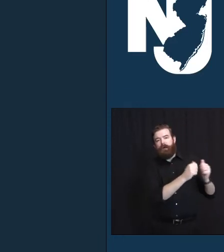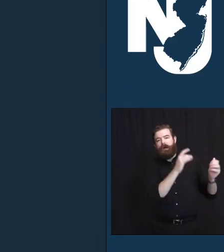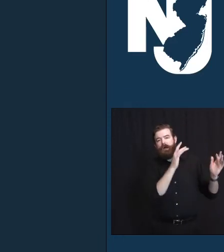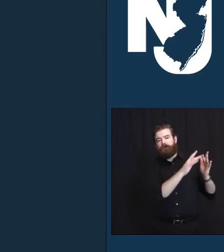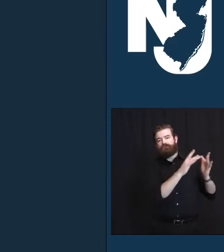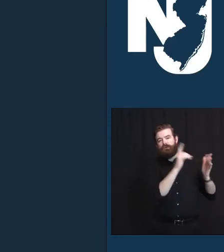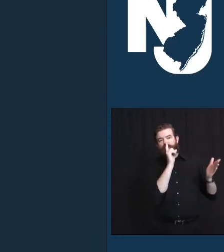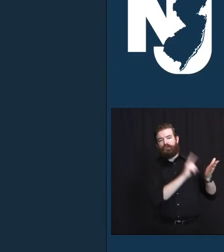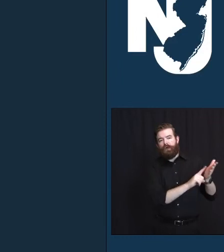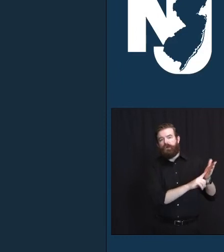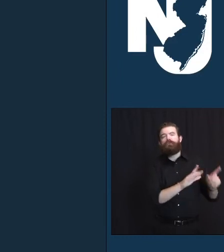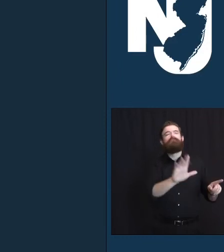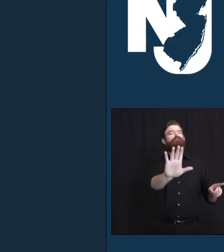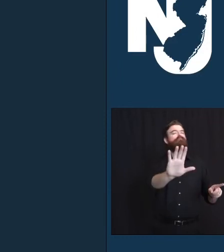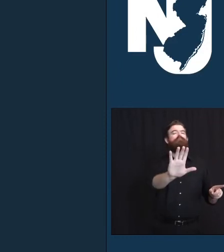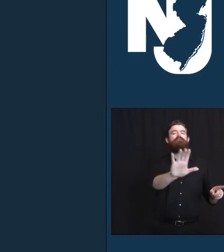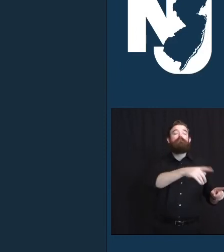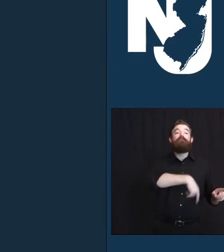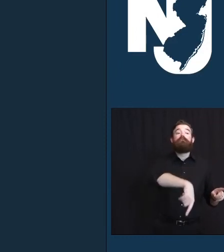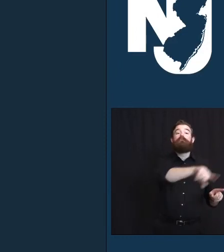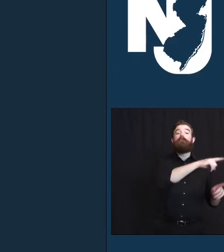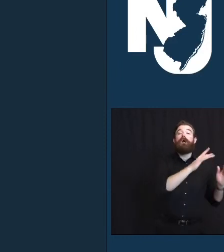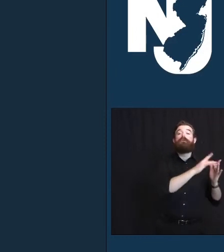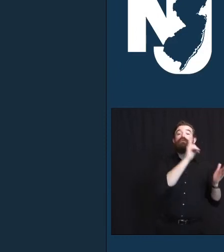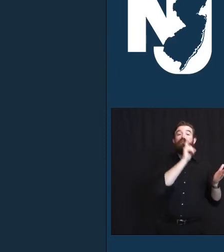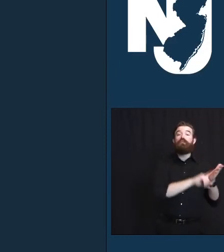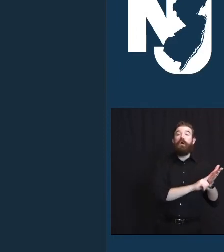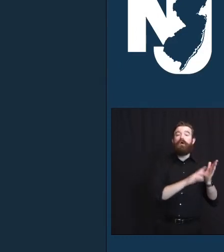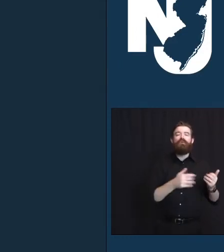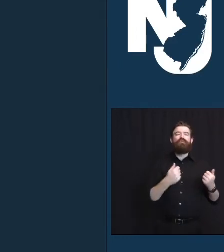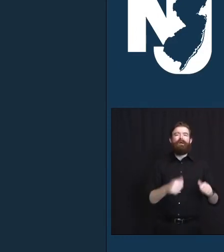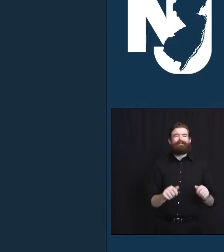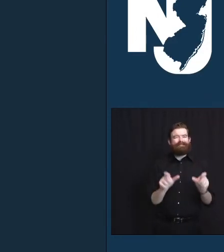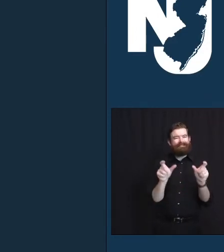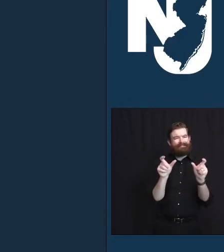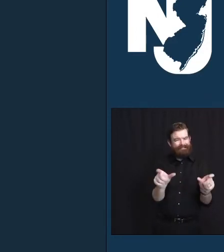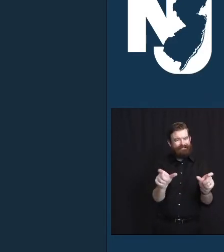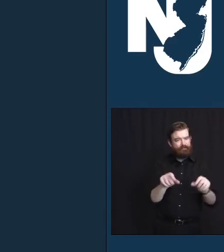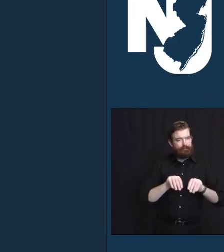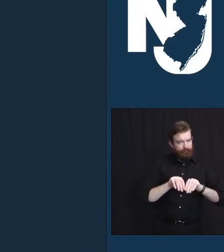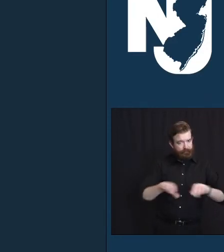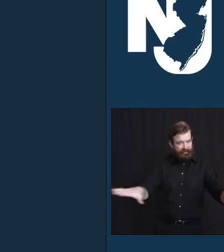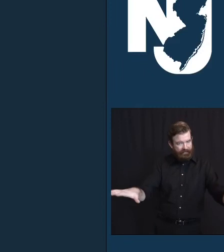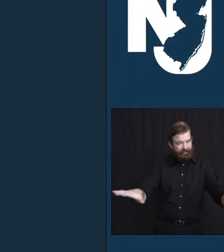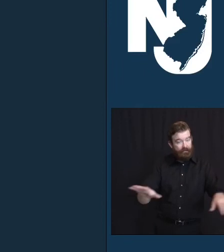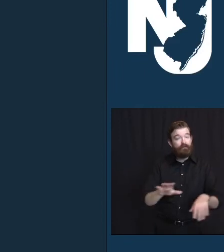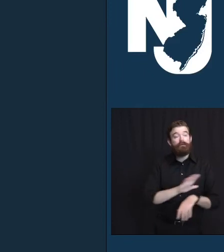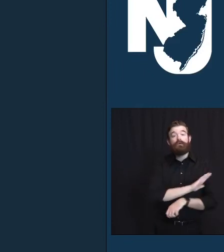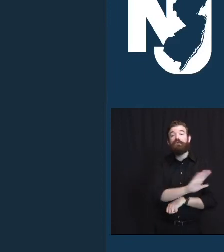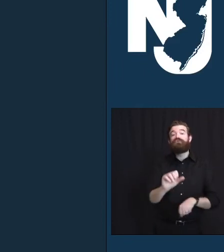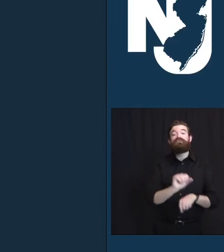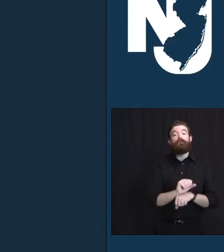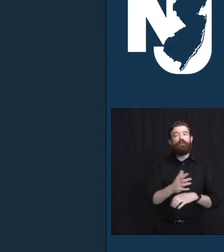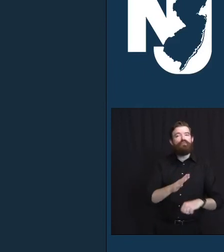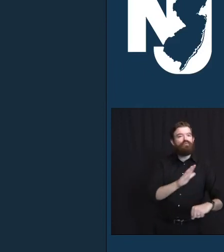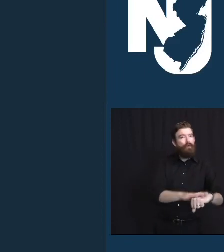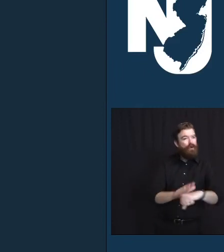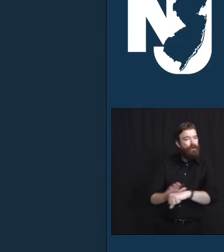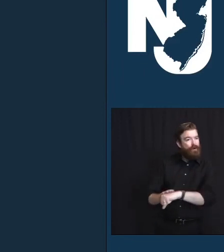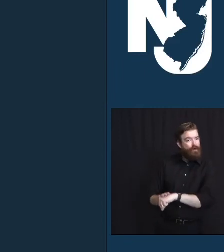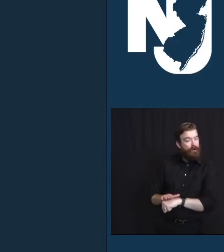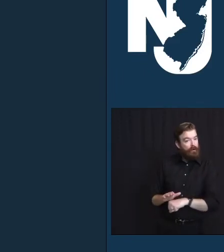is simply trying to break the transmission of the disease. Their task is to alert those who you may have been exposed so